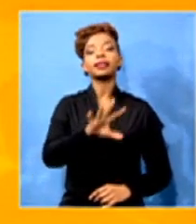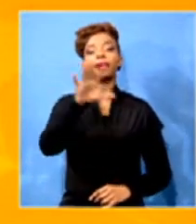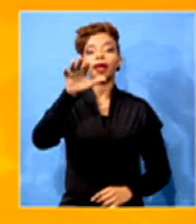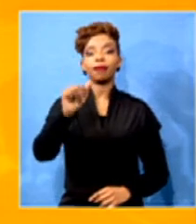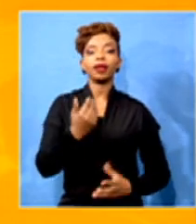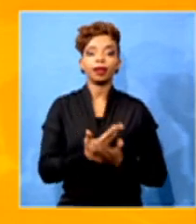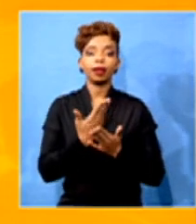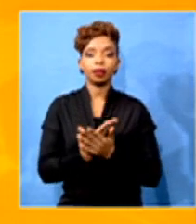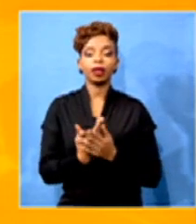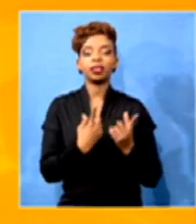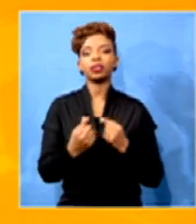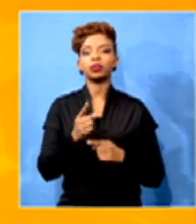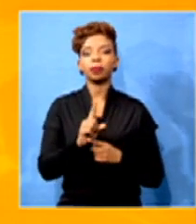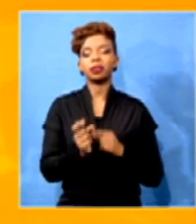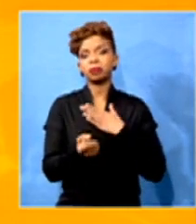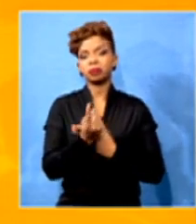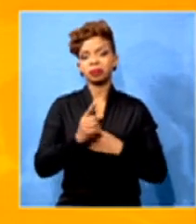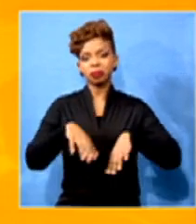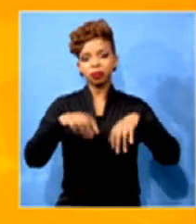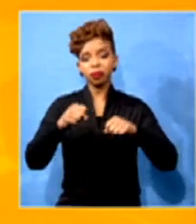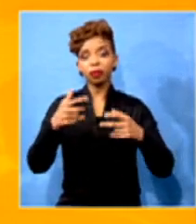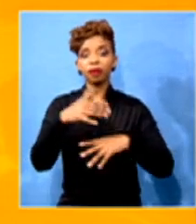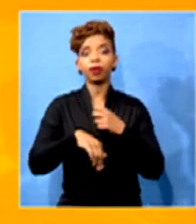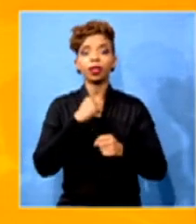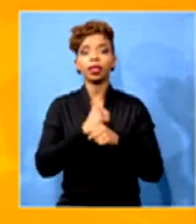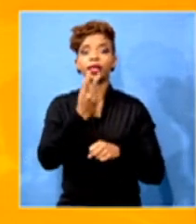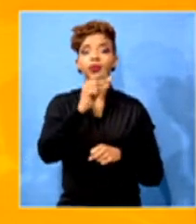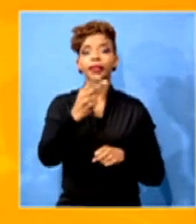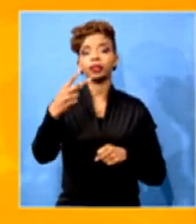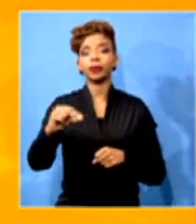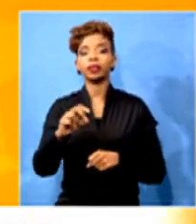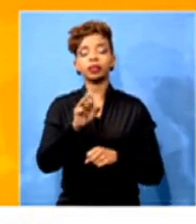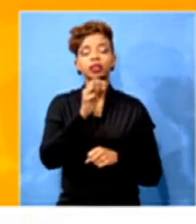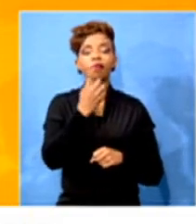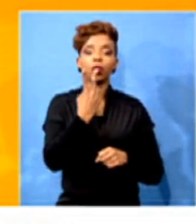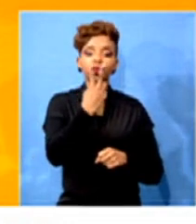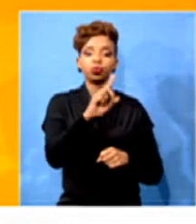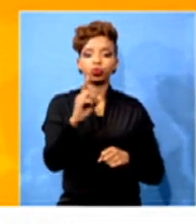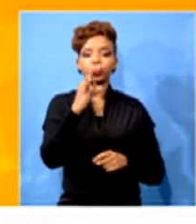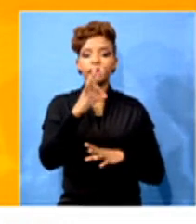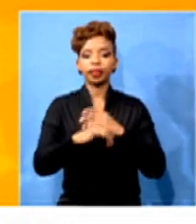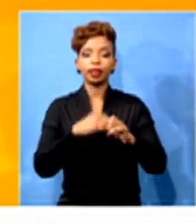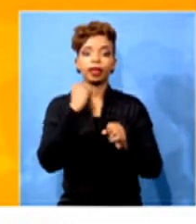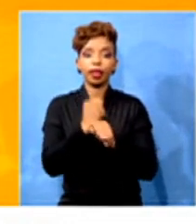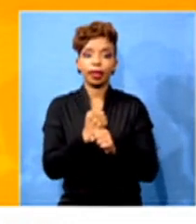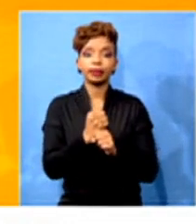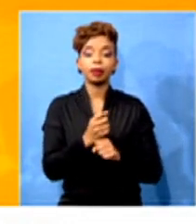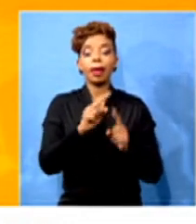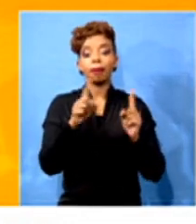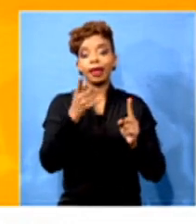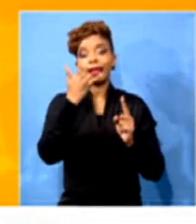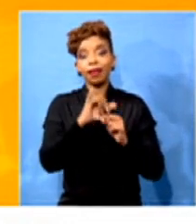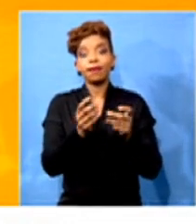worst recorded load shedding for 2020 and, of course, the next 2 to 3 years unless urgent and